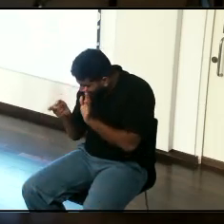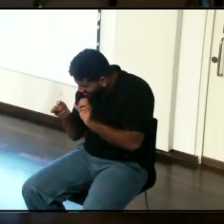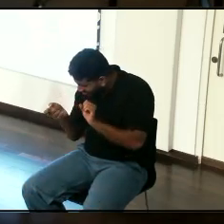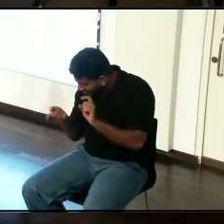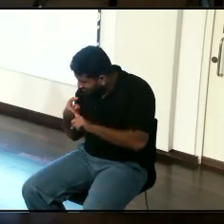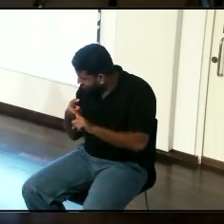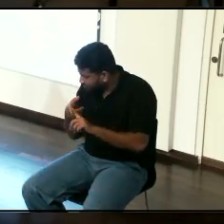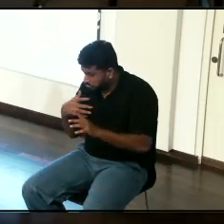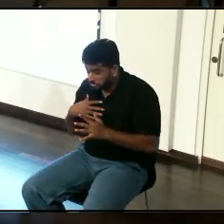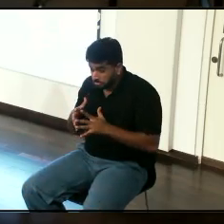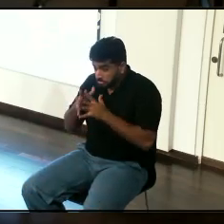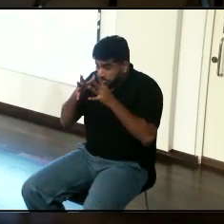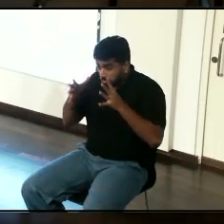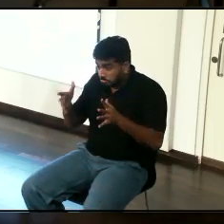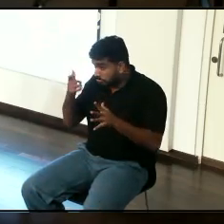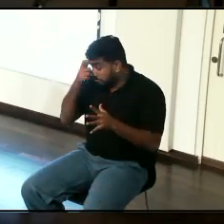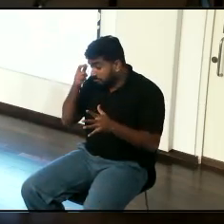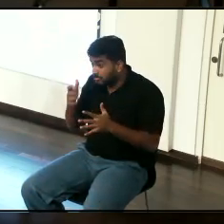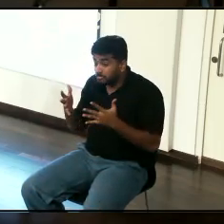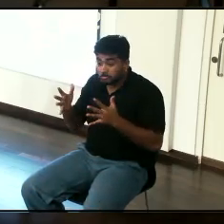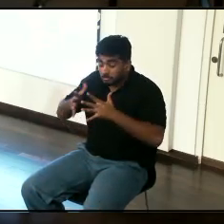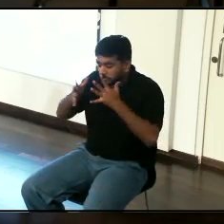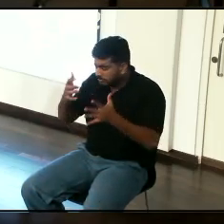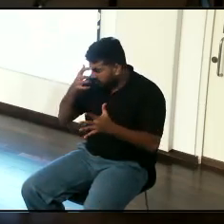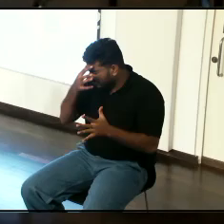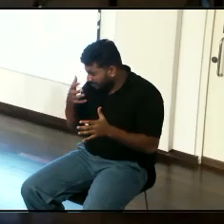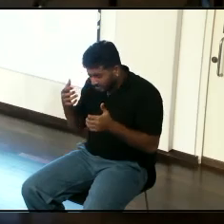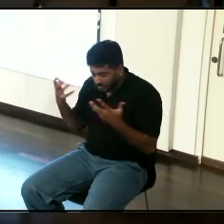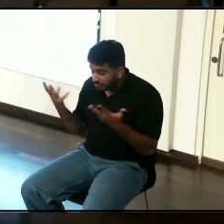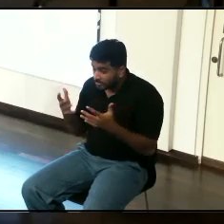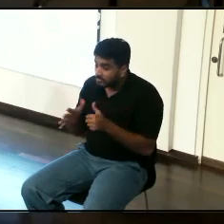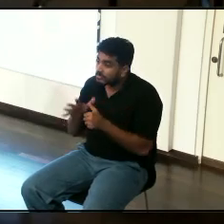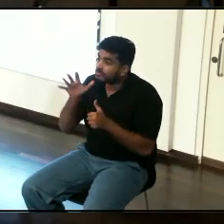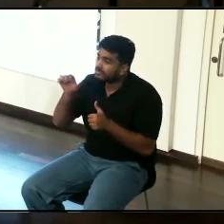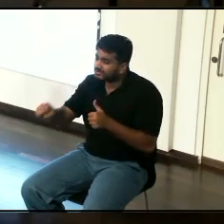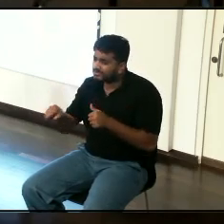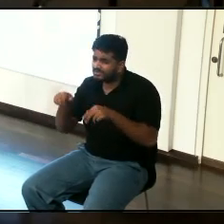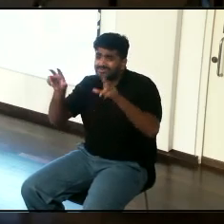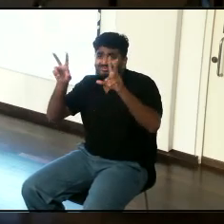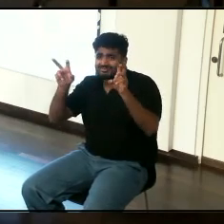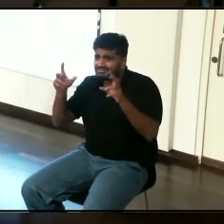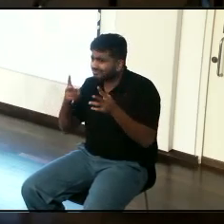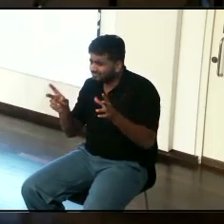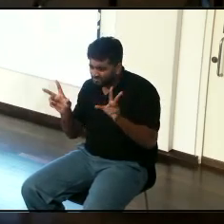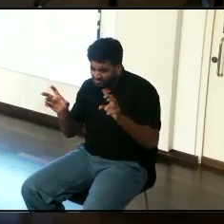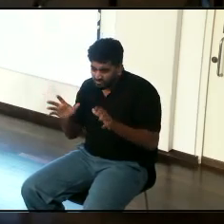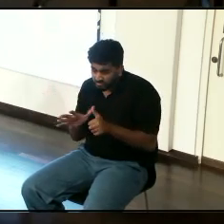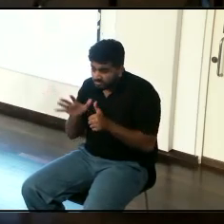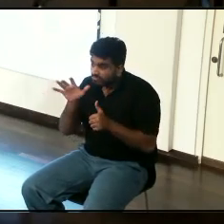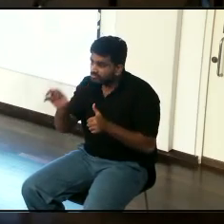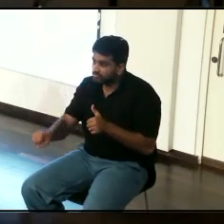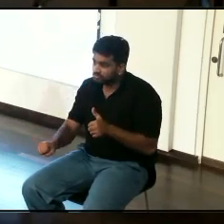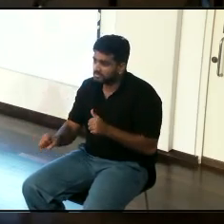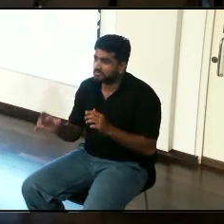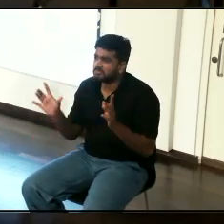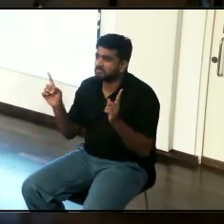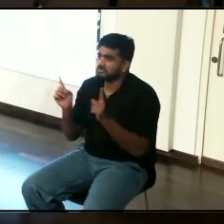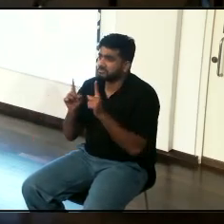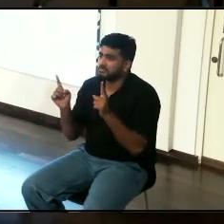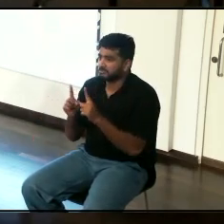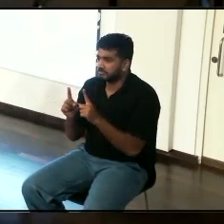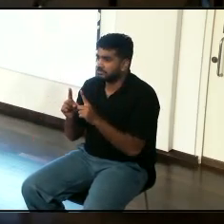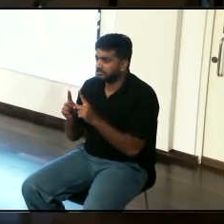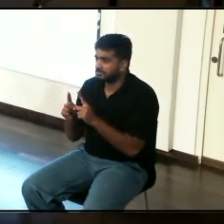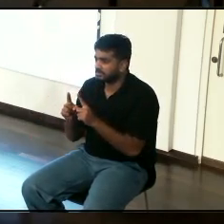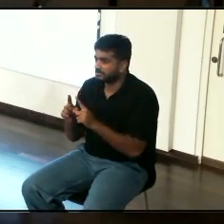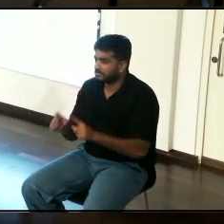my biggest challenge was also access to libraries and content. Yes. It's like, yeah,